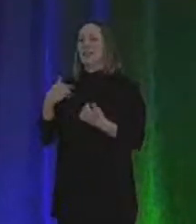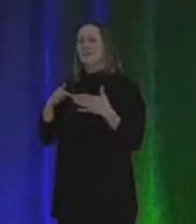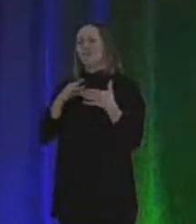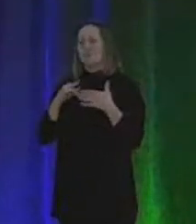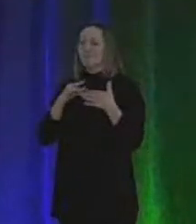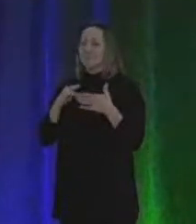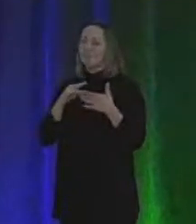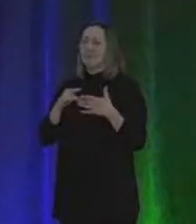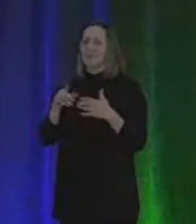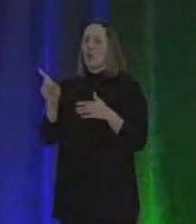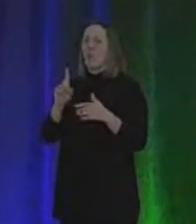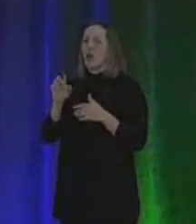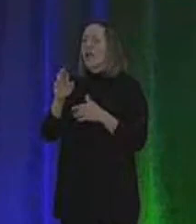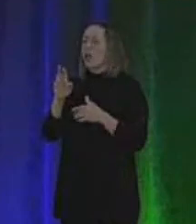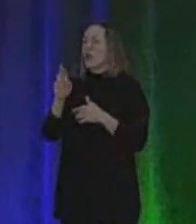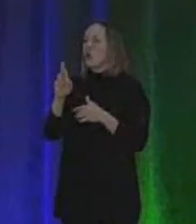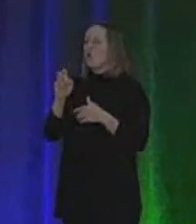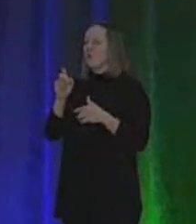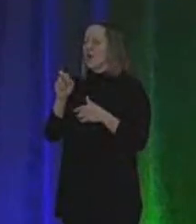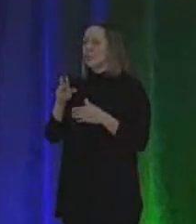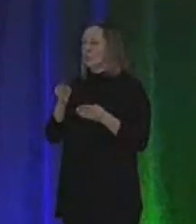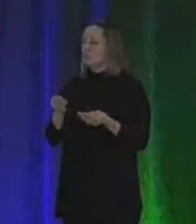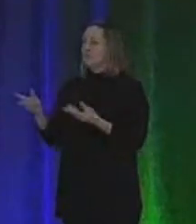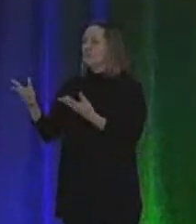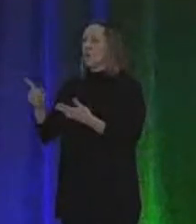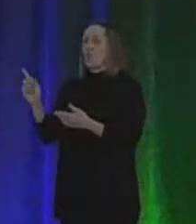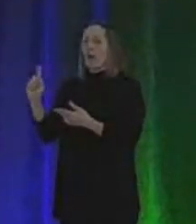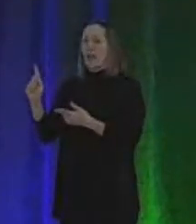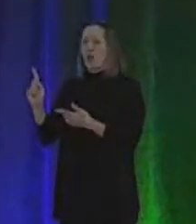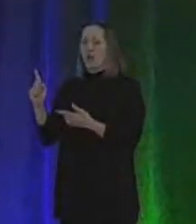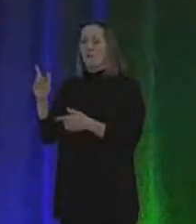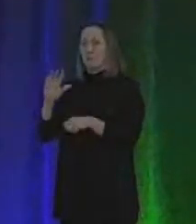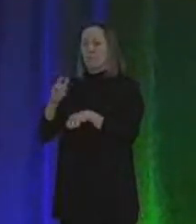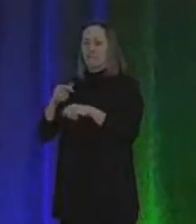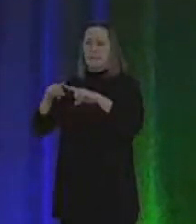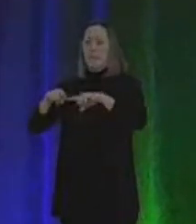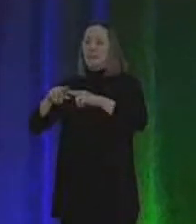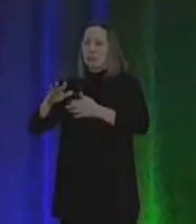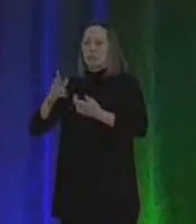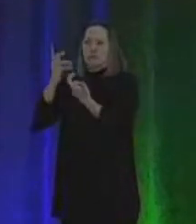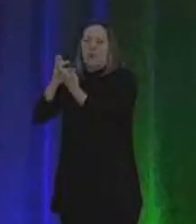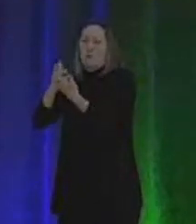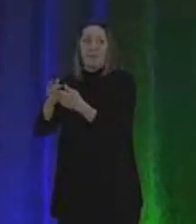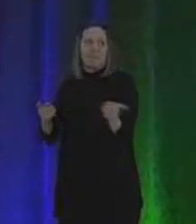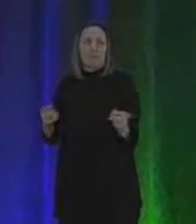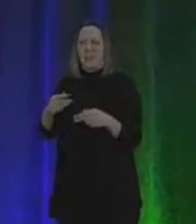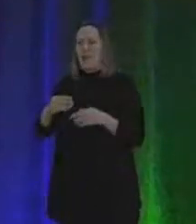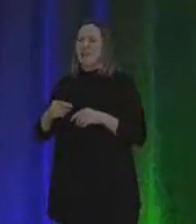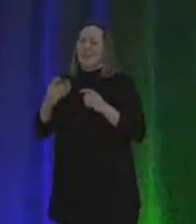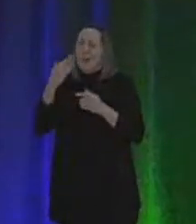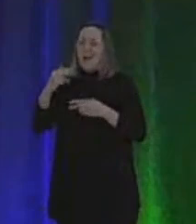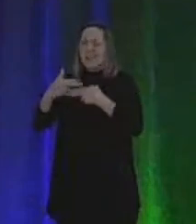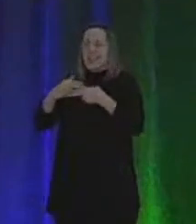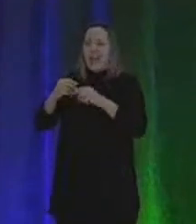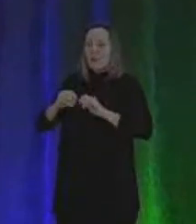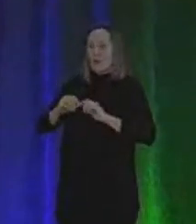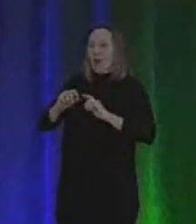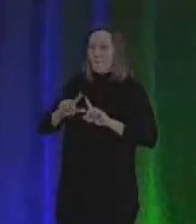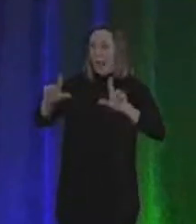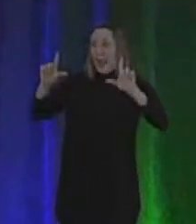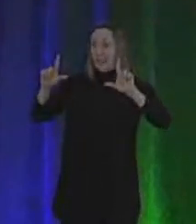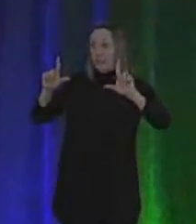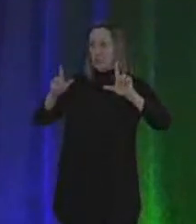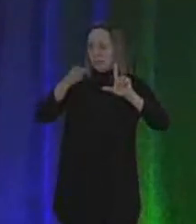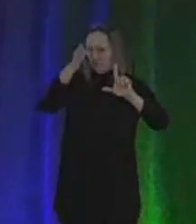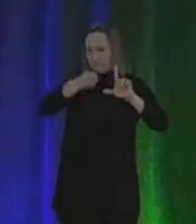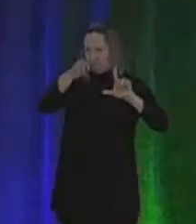where to render your application based on what's most appropriate, right? So on this slide, we have a page, and we split this page into a bunch of different components.